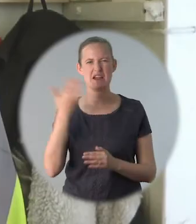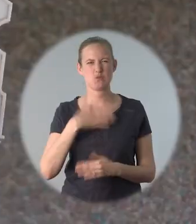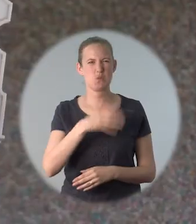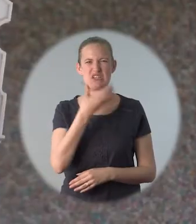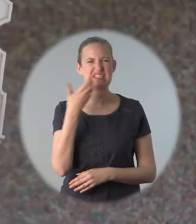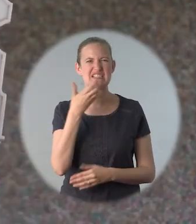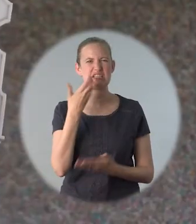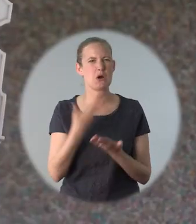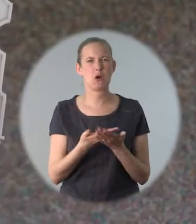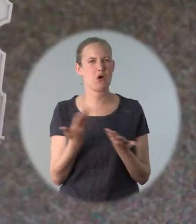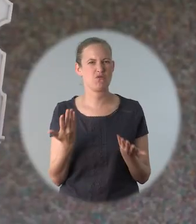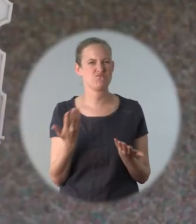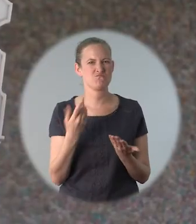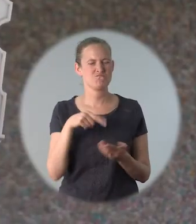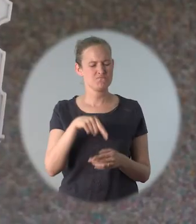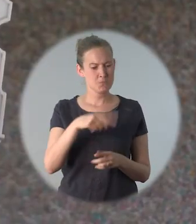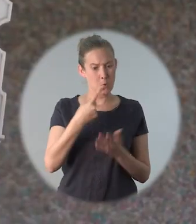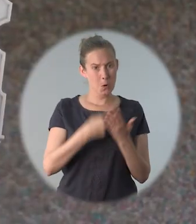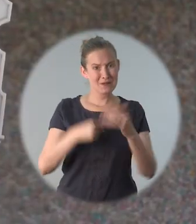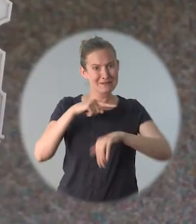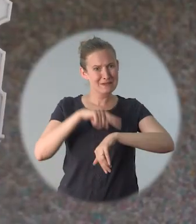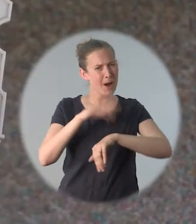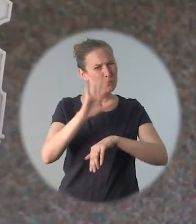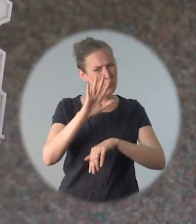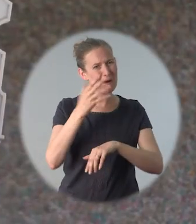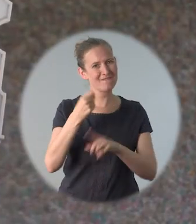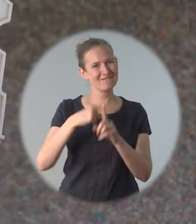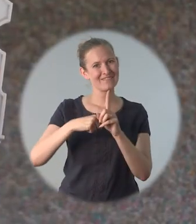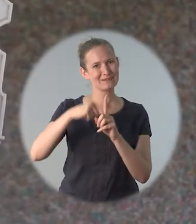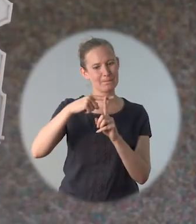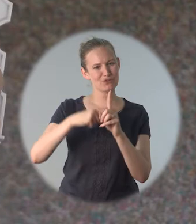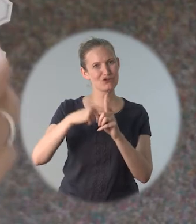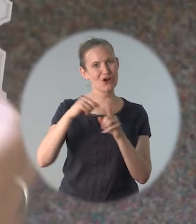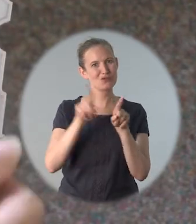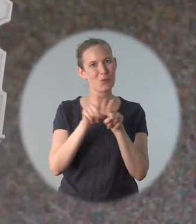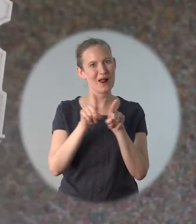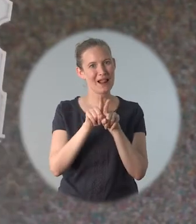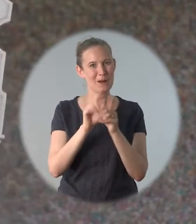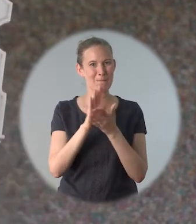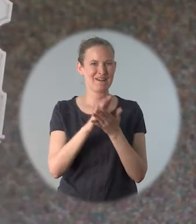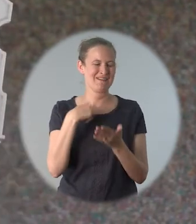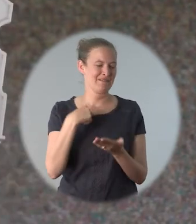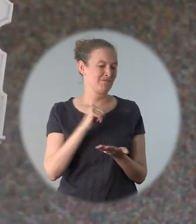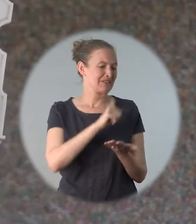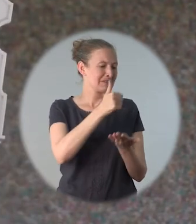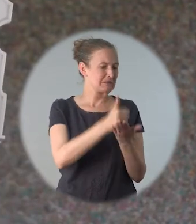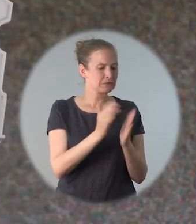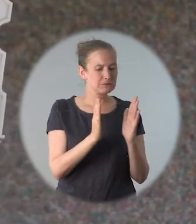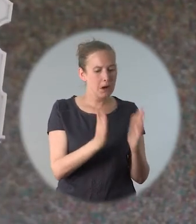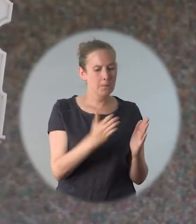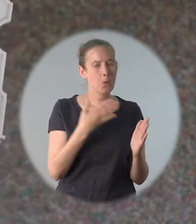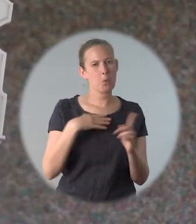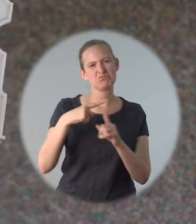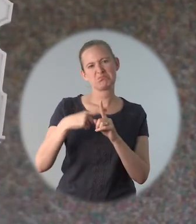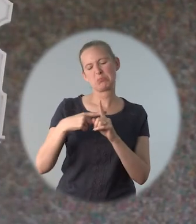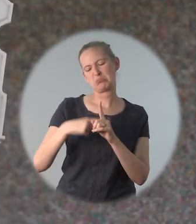time. But this isn't just a timer it's a timer and a thermostat. So when you set a time period you're saying during